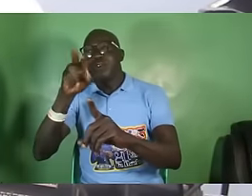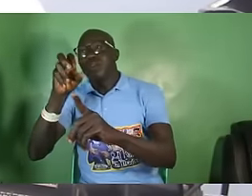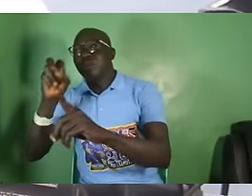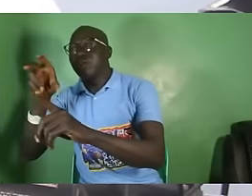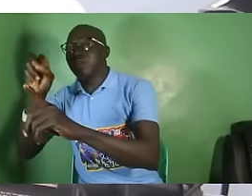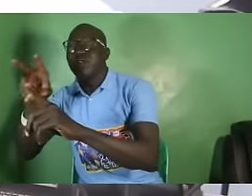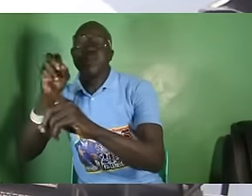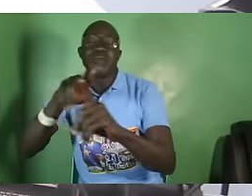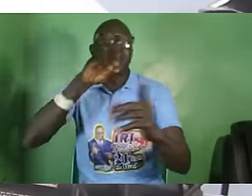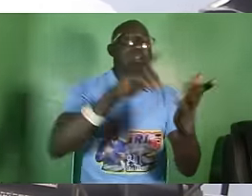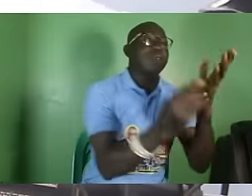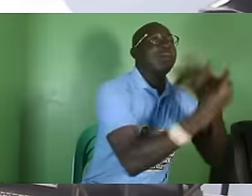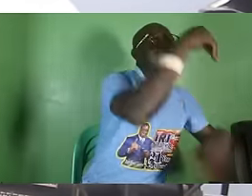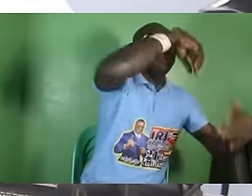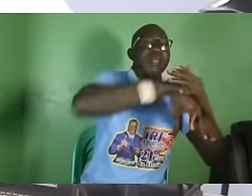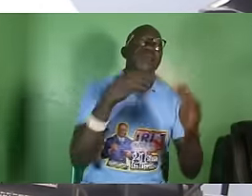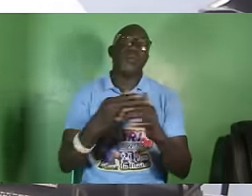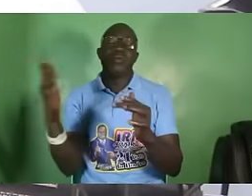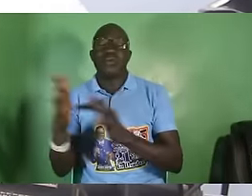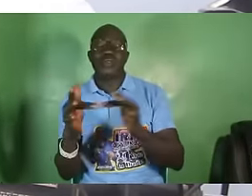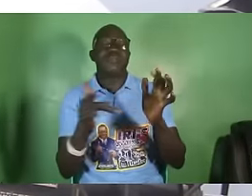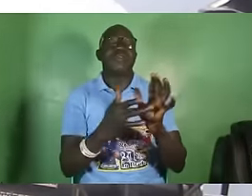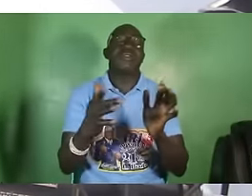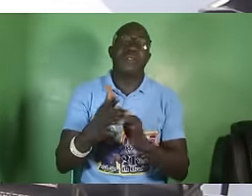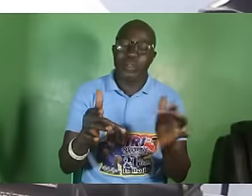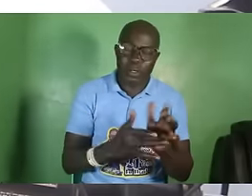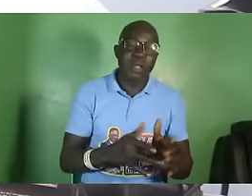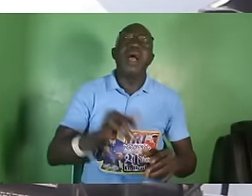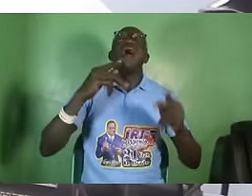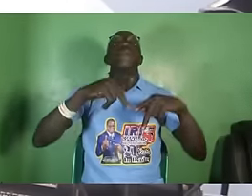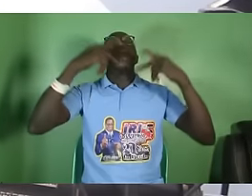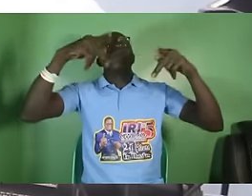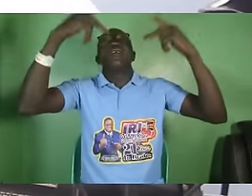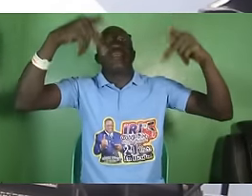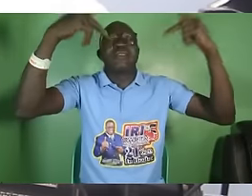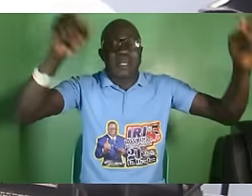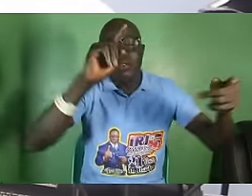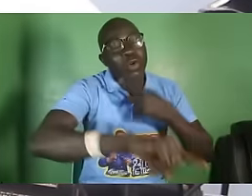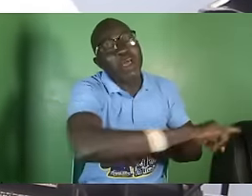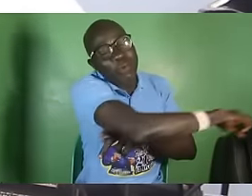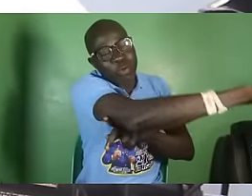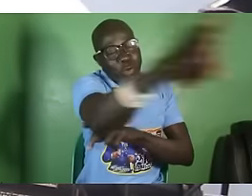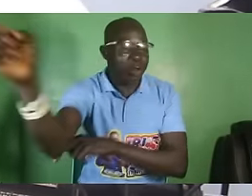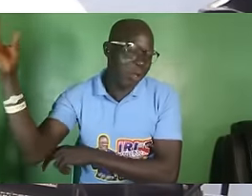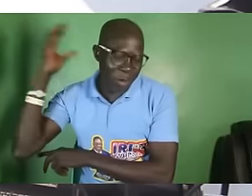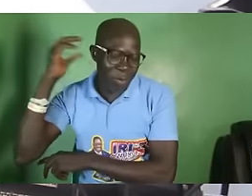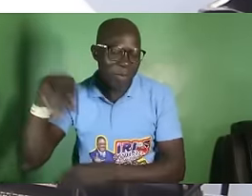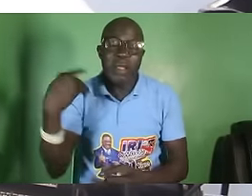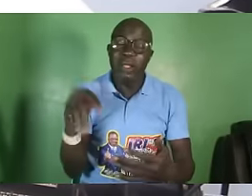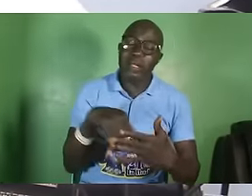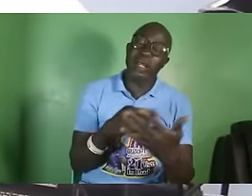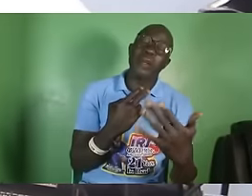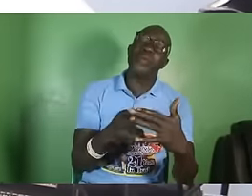Adari. That will call December. Ebi galabu in the name of Jesus. Mosotele. I prophesy to everyone that is hearing me. Ni